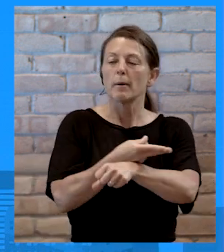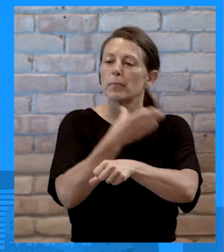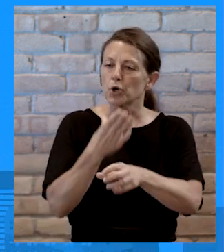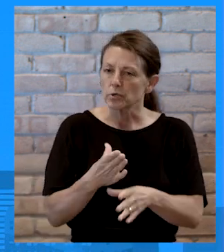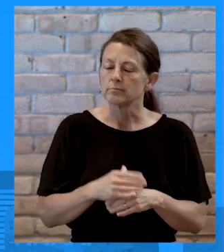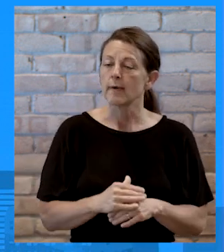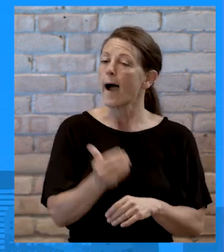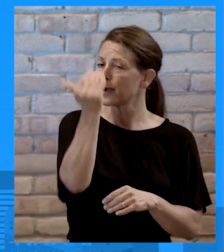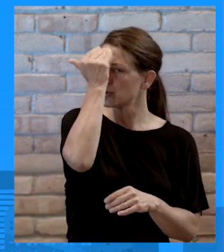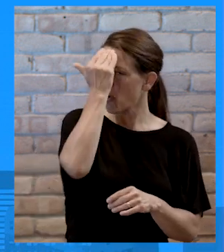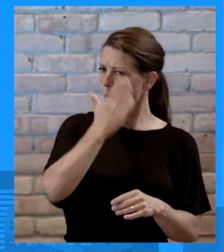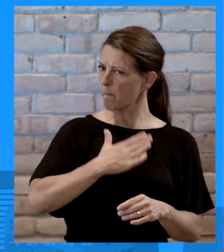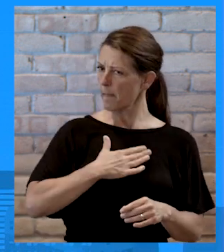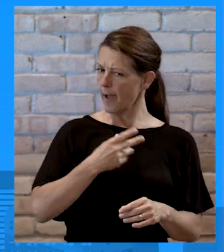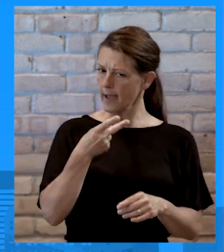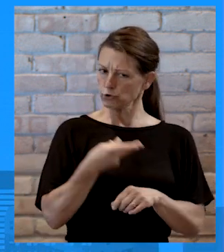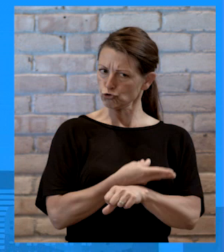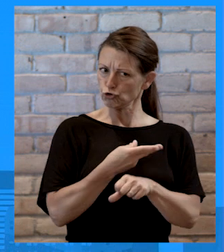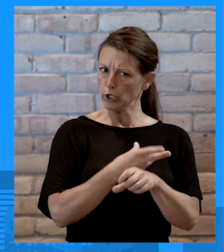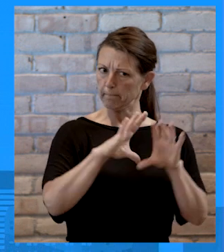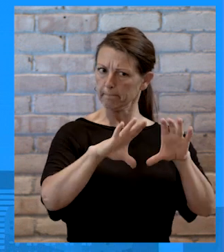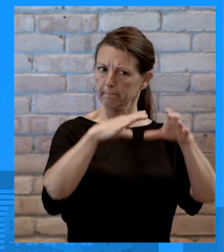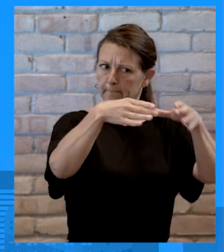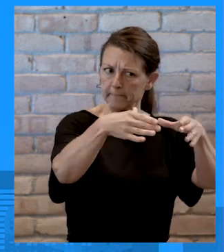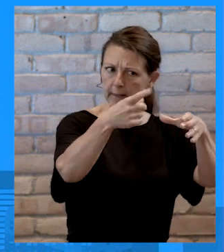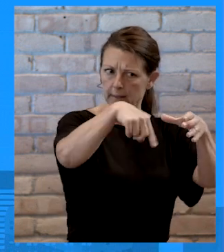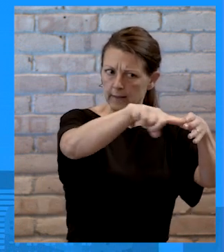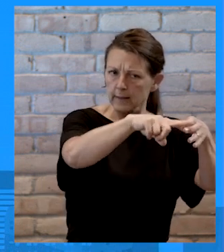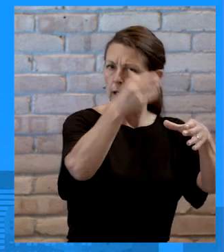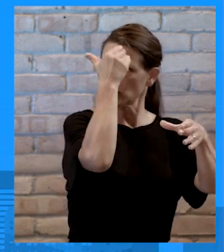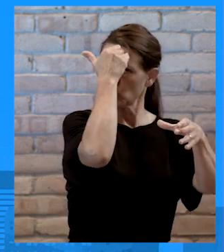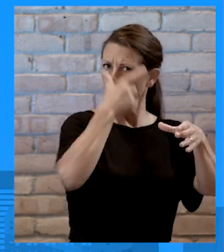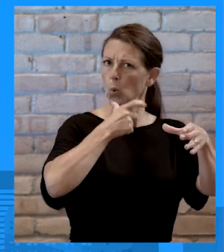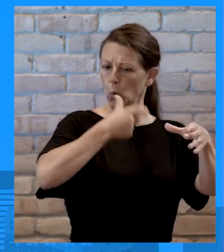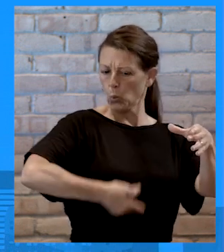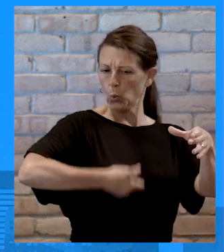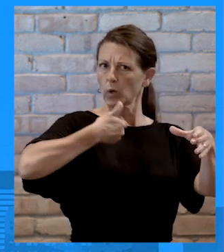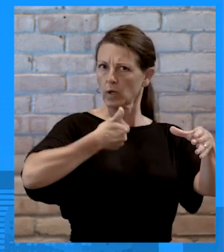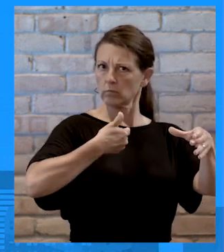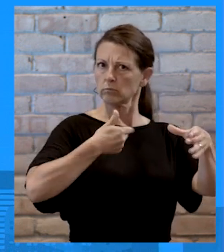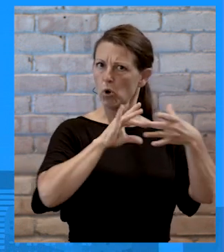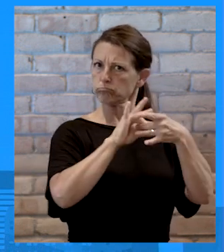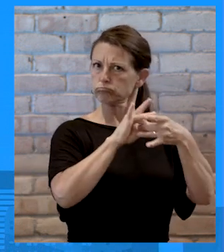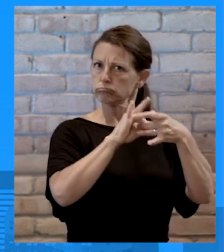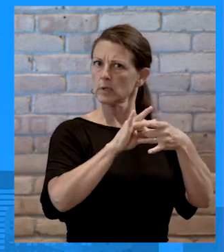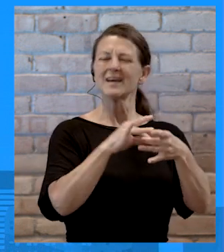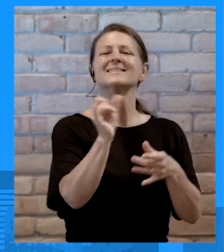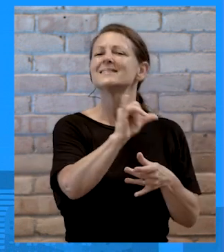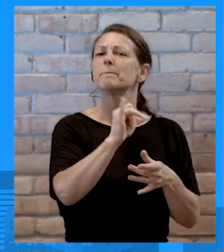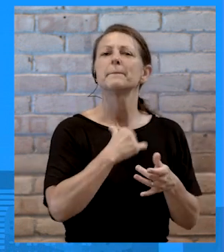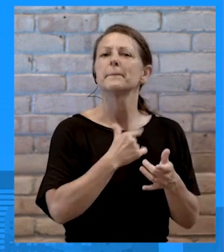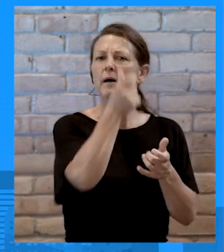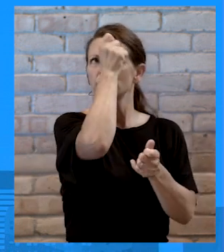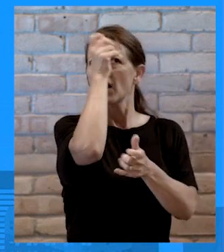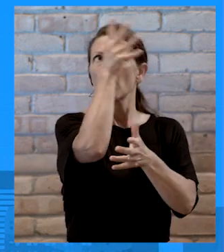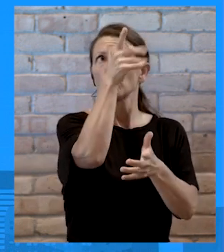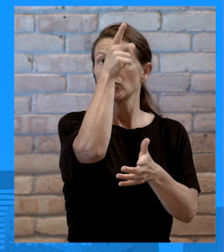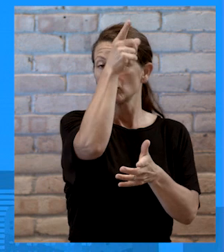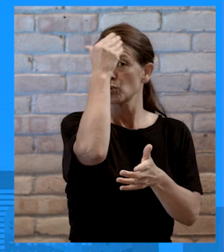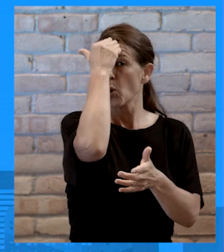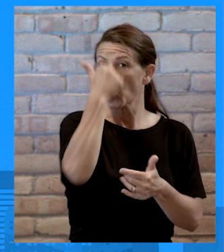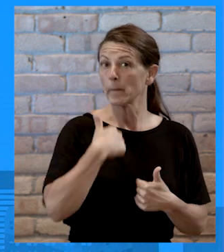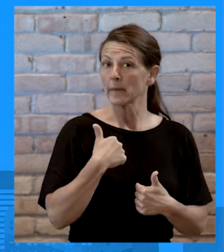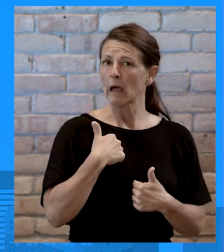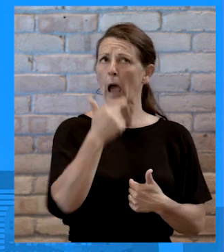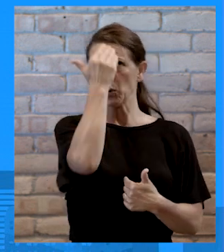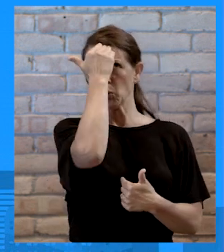I know my sheep, and my sheep know me. Just as the Father knows me, and I know the Father, and